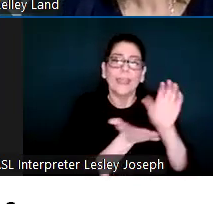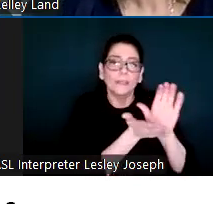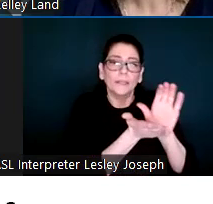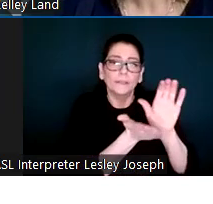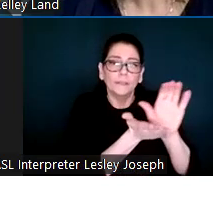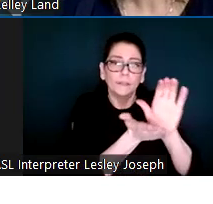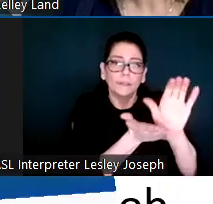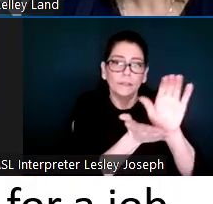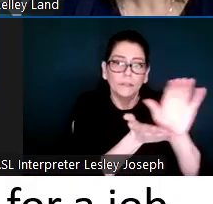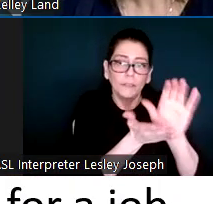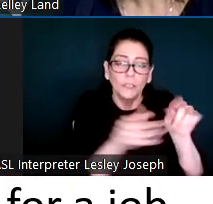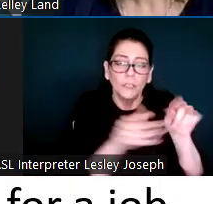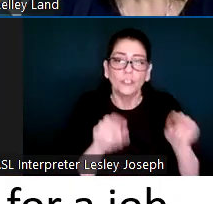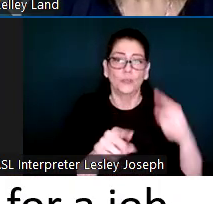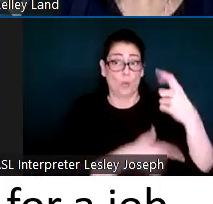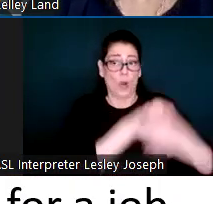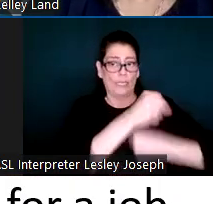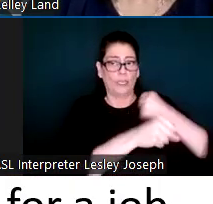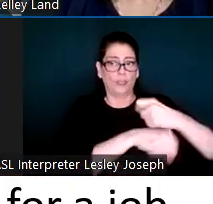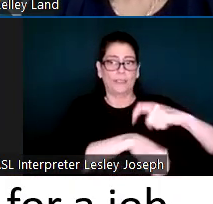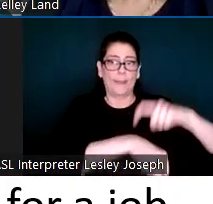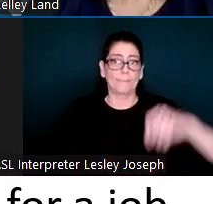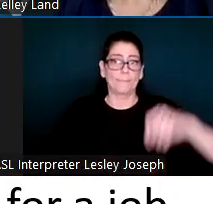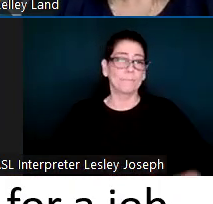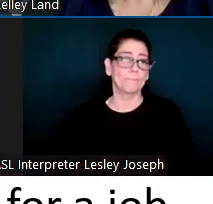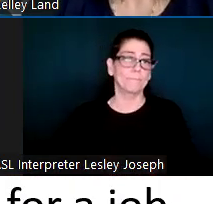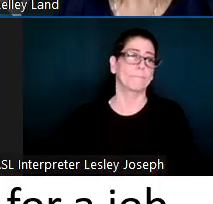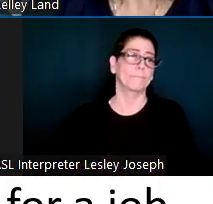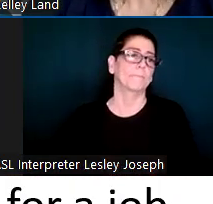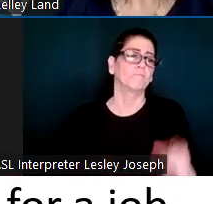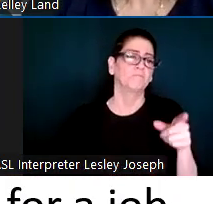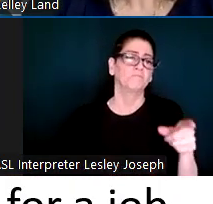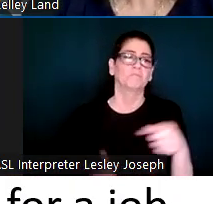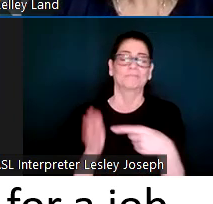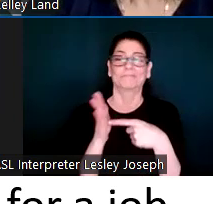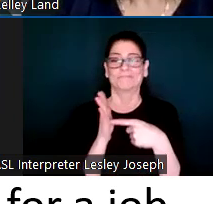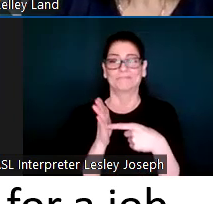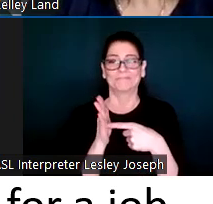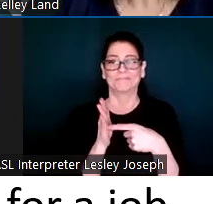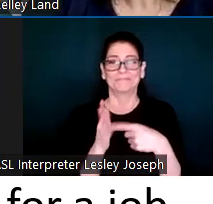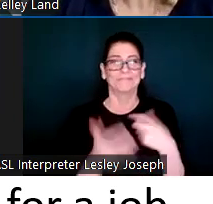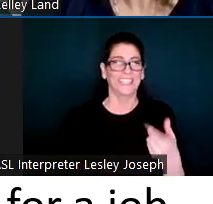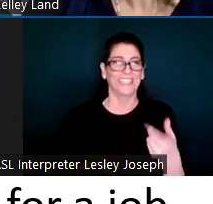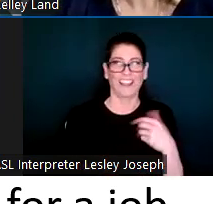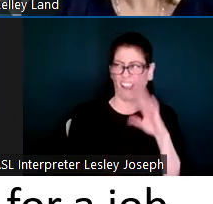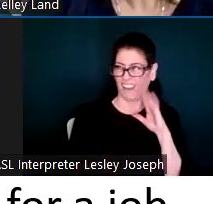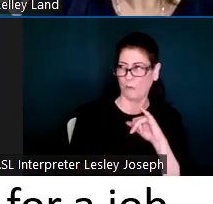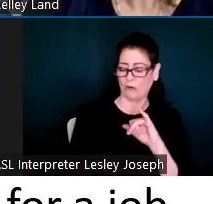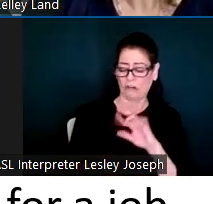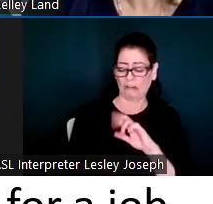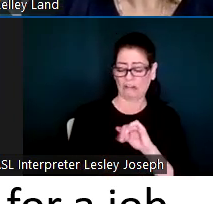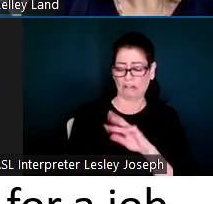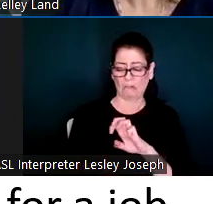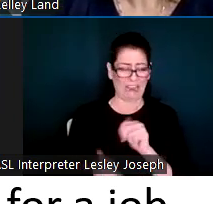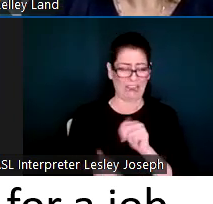Next slide, please. So this is going to give us an example, because you might say, hey, I know what an IRWI is, but how is this going to help us